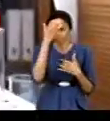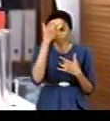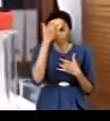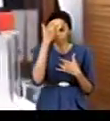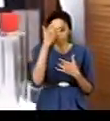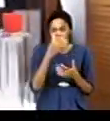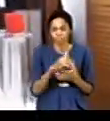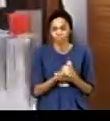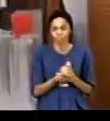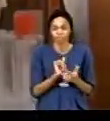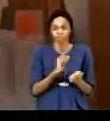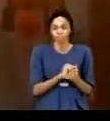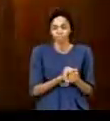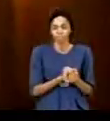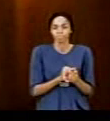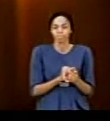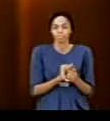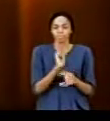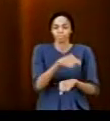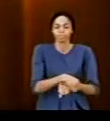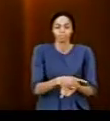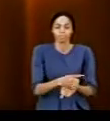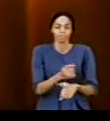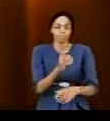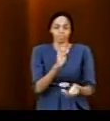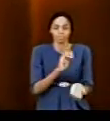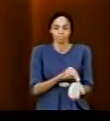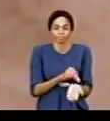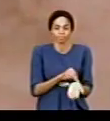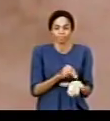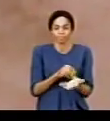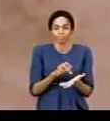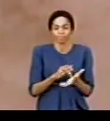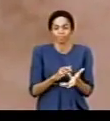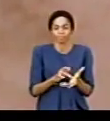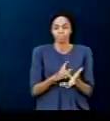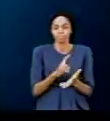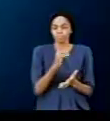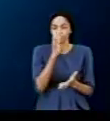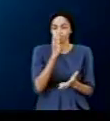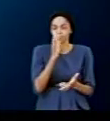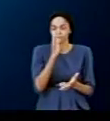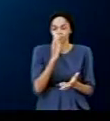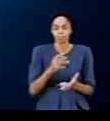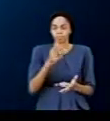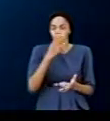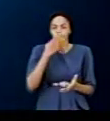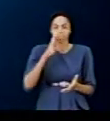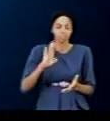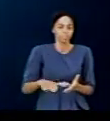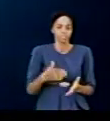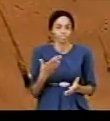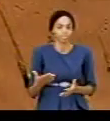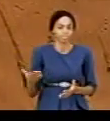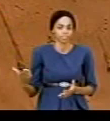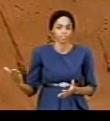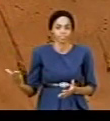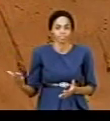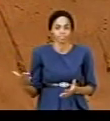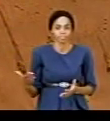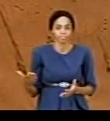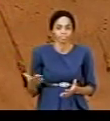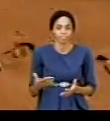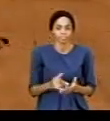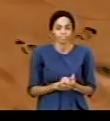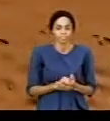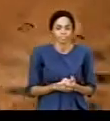medical interventions, occultism in high dimensions, dishonesty, wickedness, and more to mention. But a single